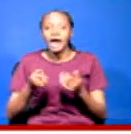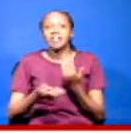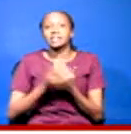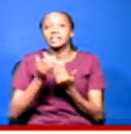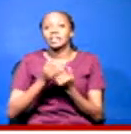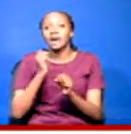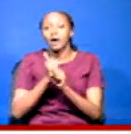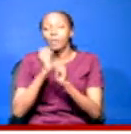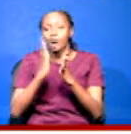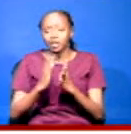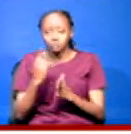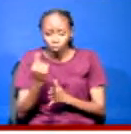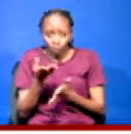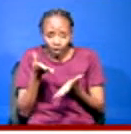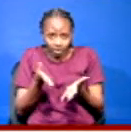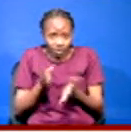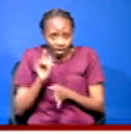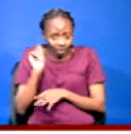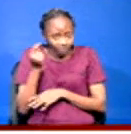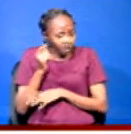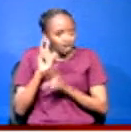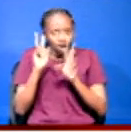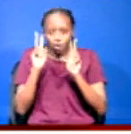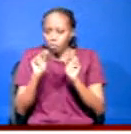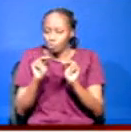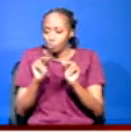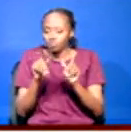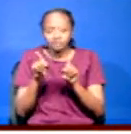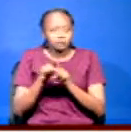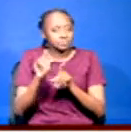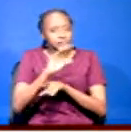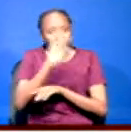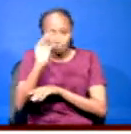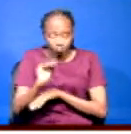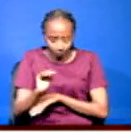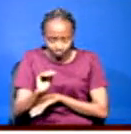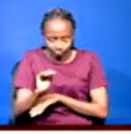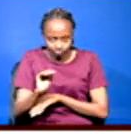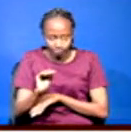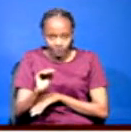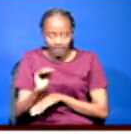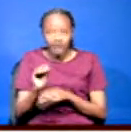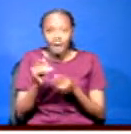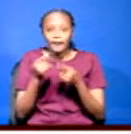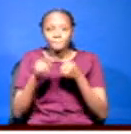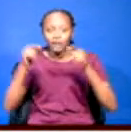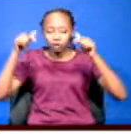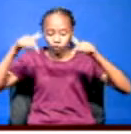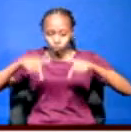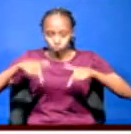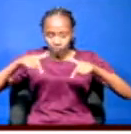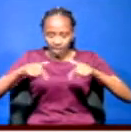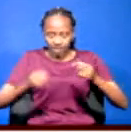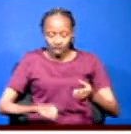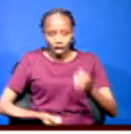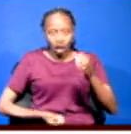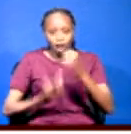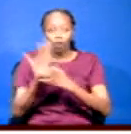us here in Kenya, but also across the whole continent. And today's launch